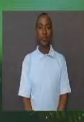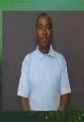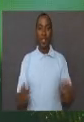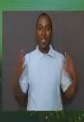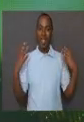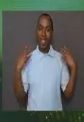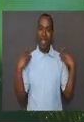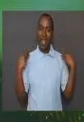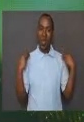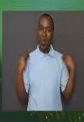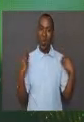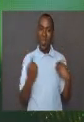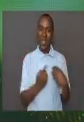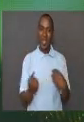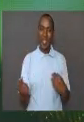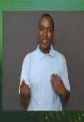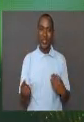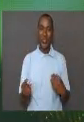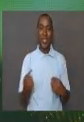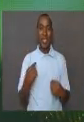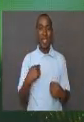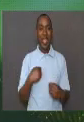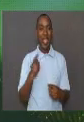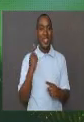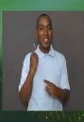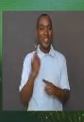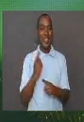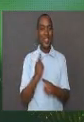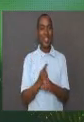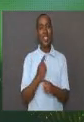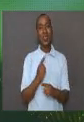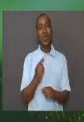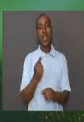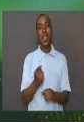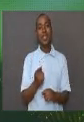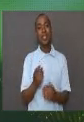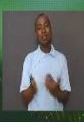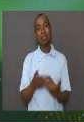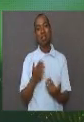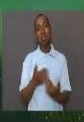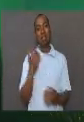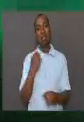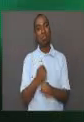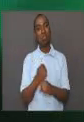Hello, everyone. I am sure that was a simple activity for you.